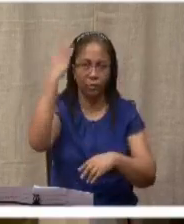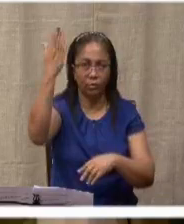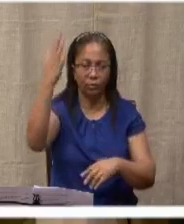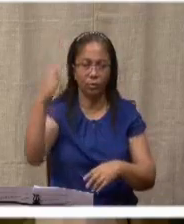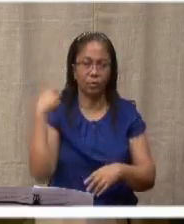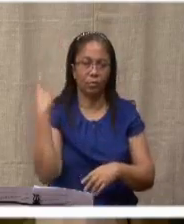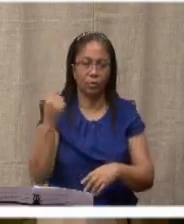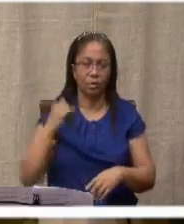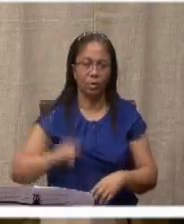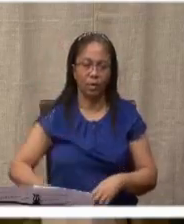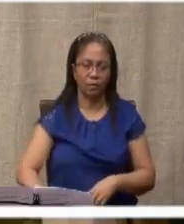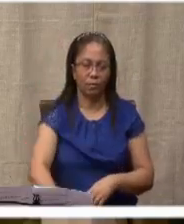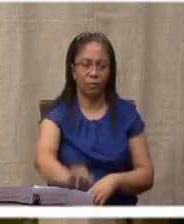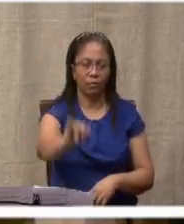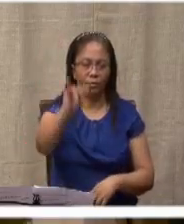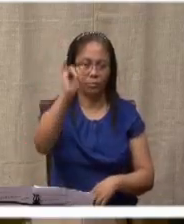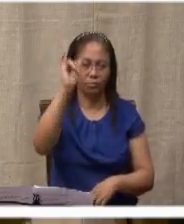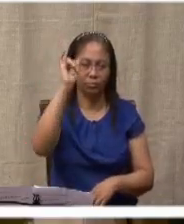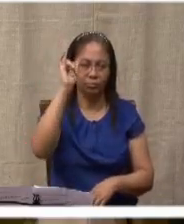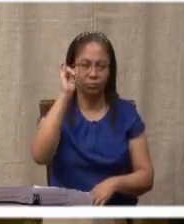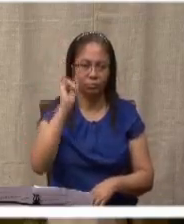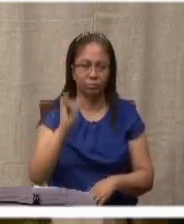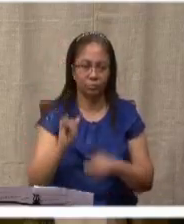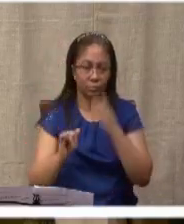yours forever and